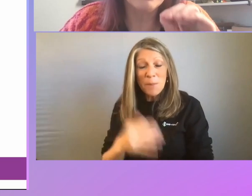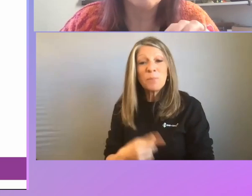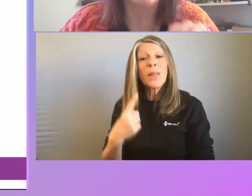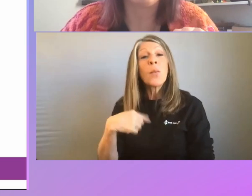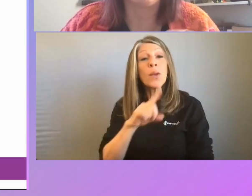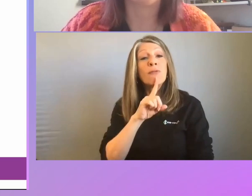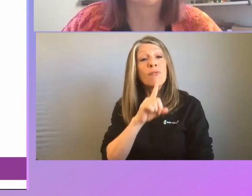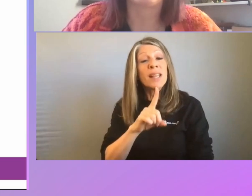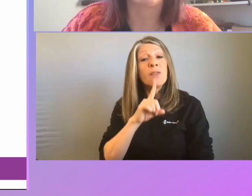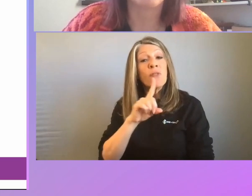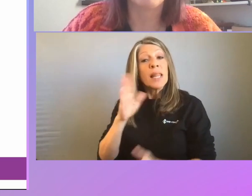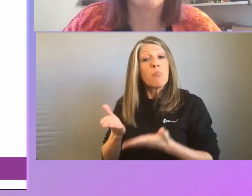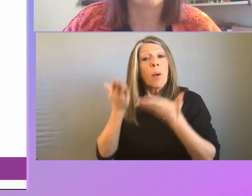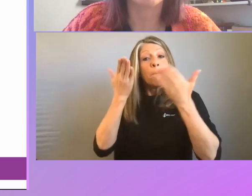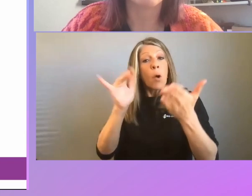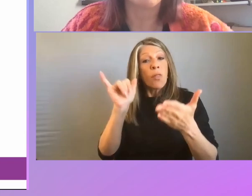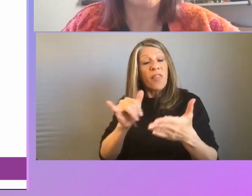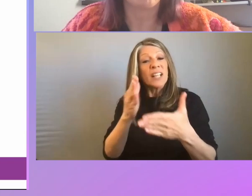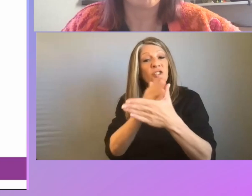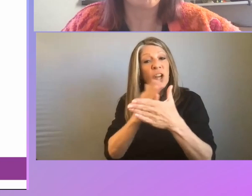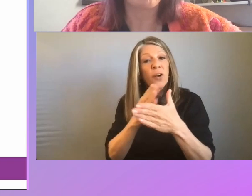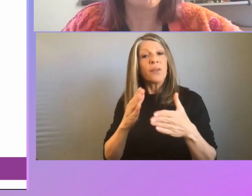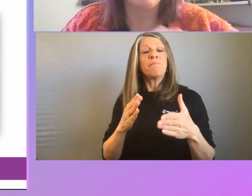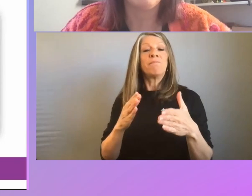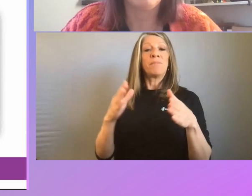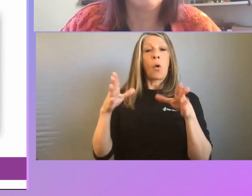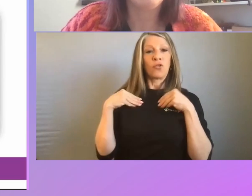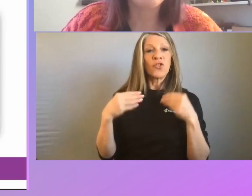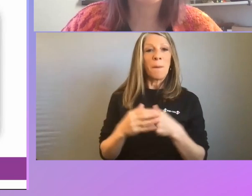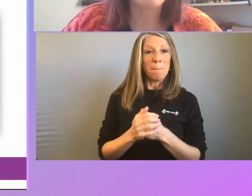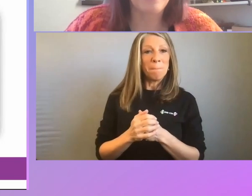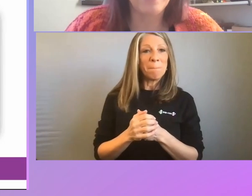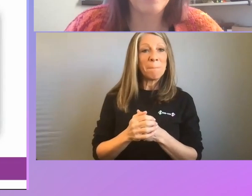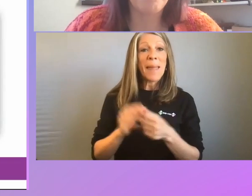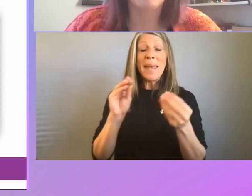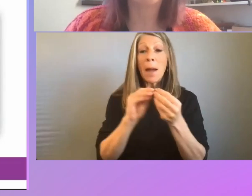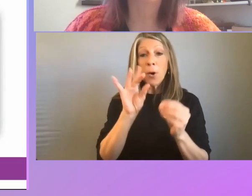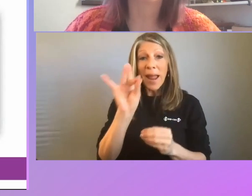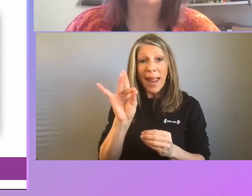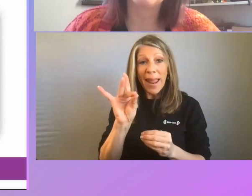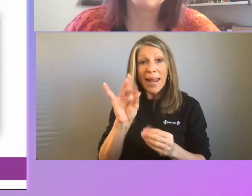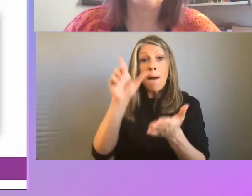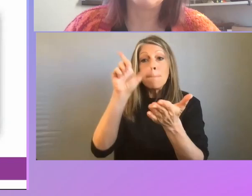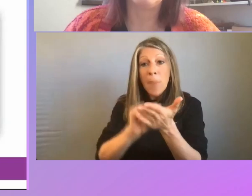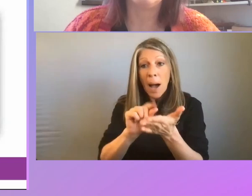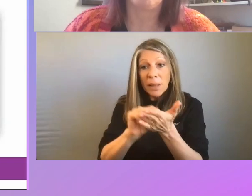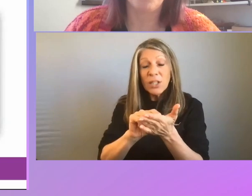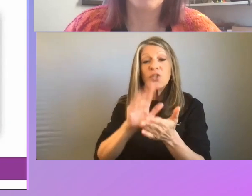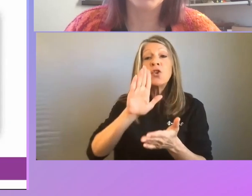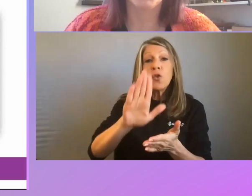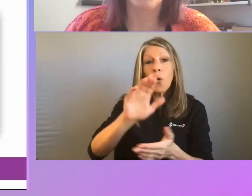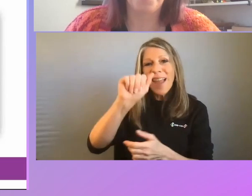we really, really promote that sense of shared ownership. Number 8, publish your